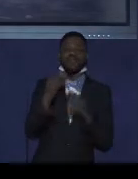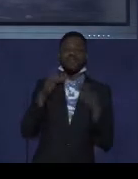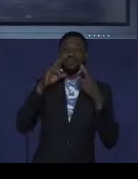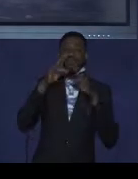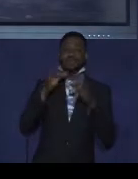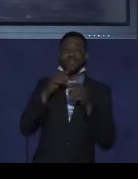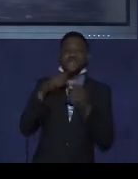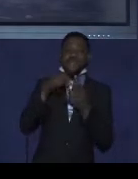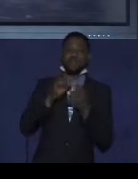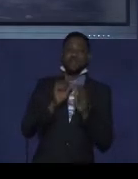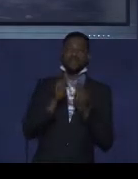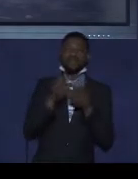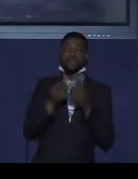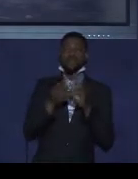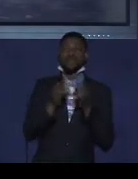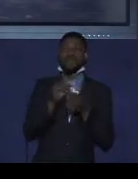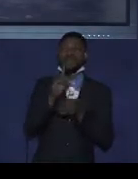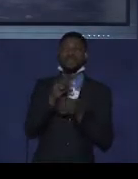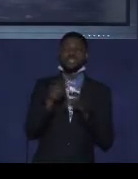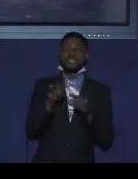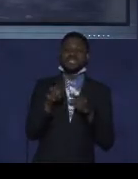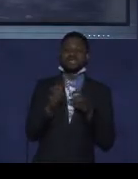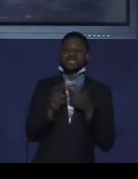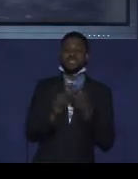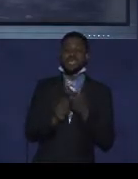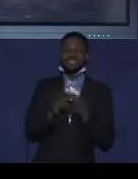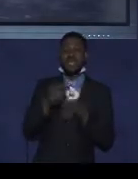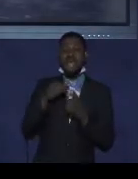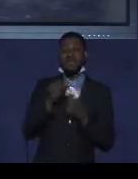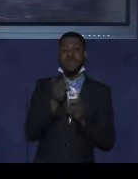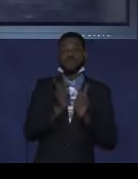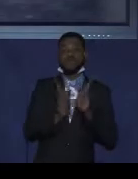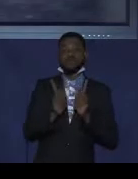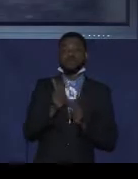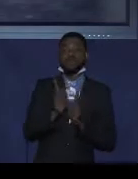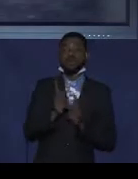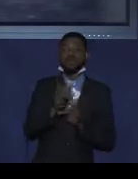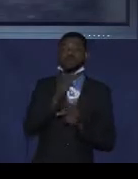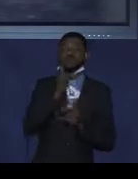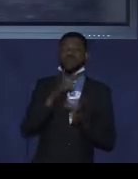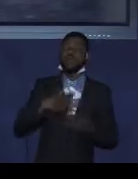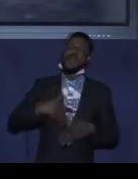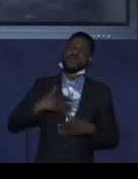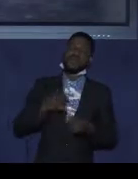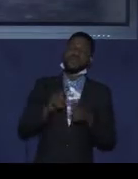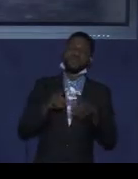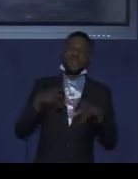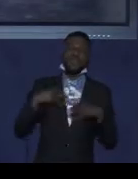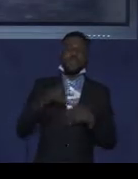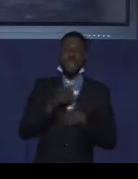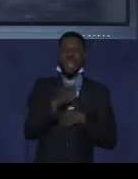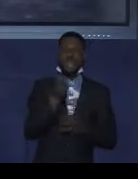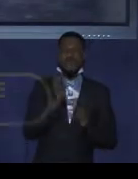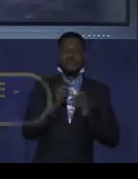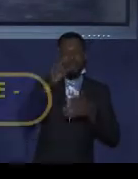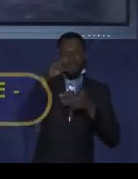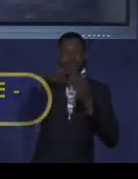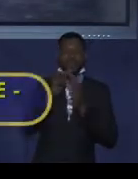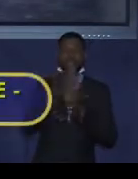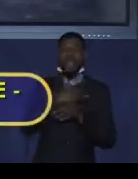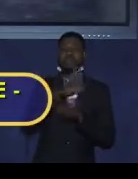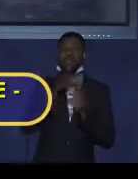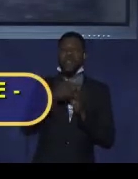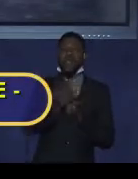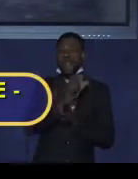conflict among groups. One, selfishness among people, unwillingness to accept other people's views,